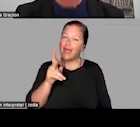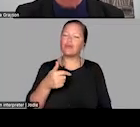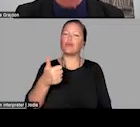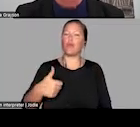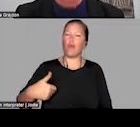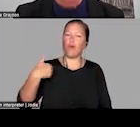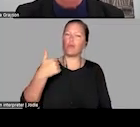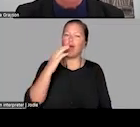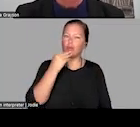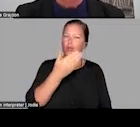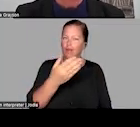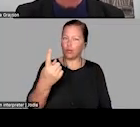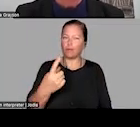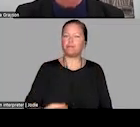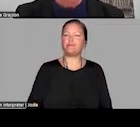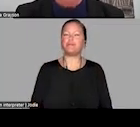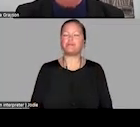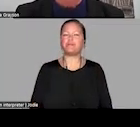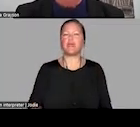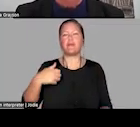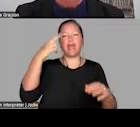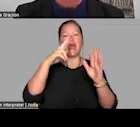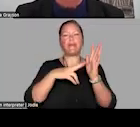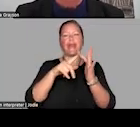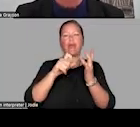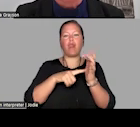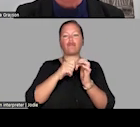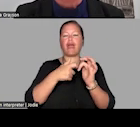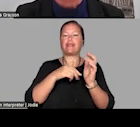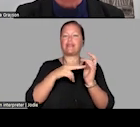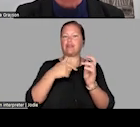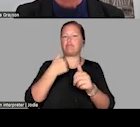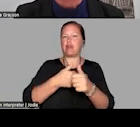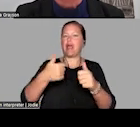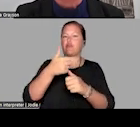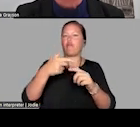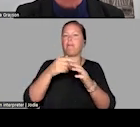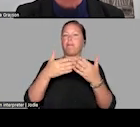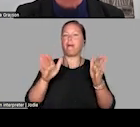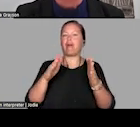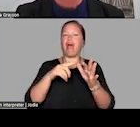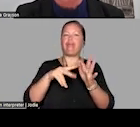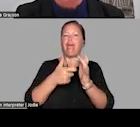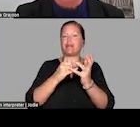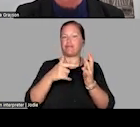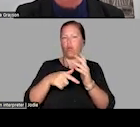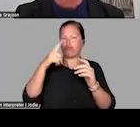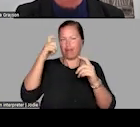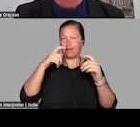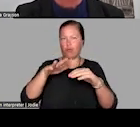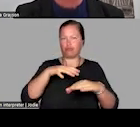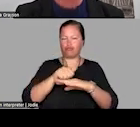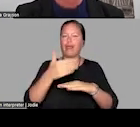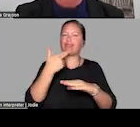good afternoon to you all. My name is Nicola Grayson. I'm the Head of Public Affairs at Creative Australia, and thank you very much for joining our